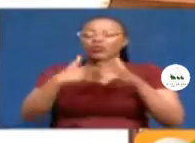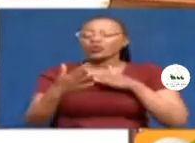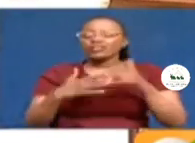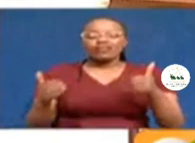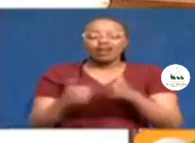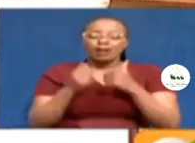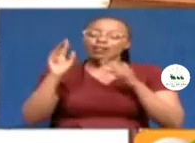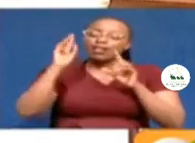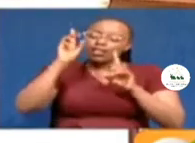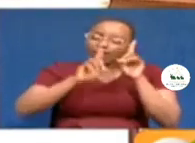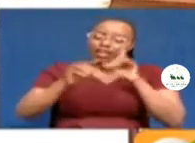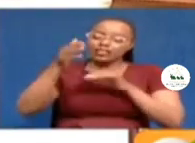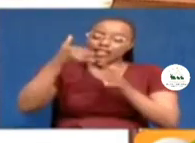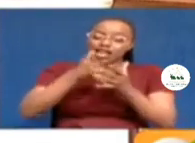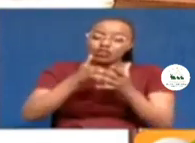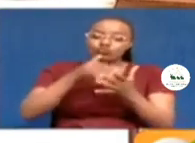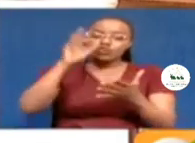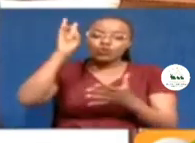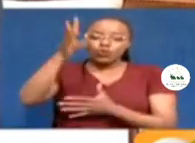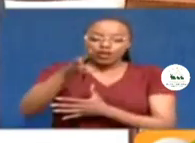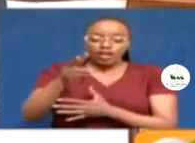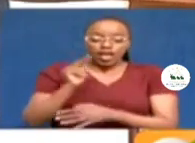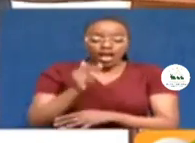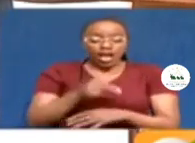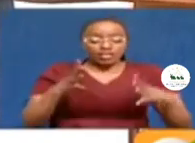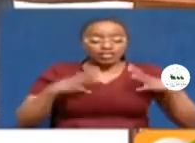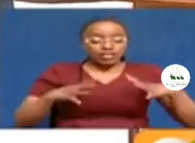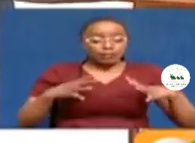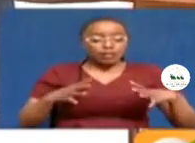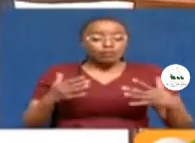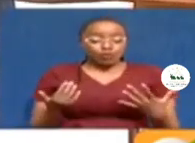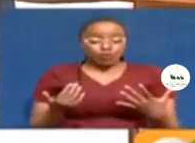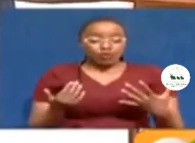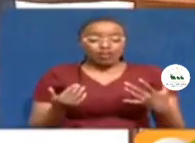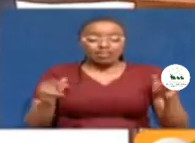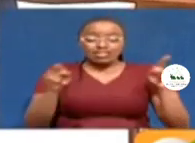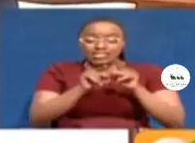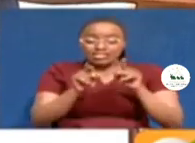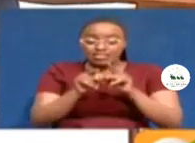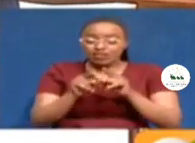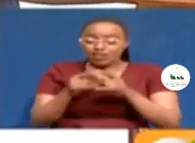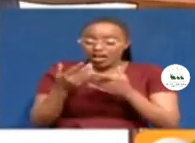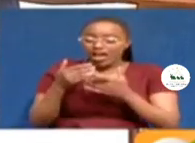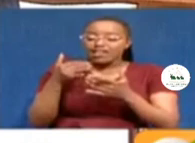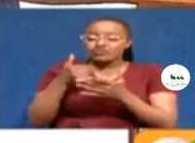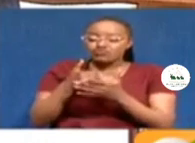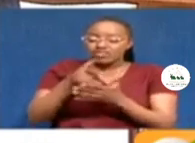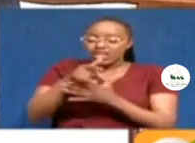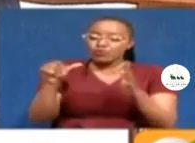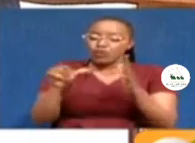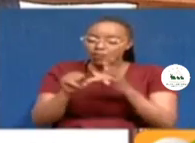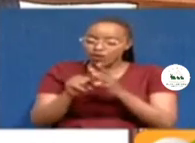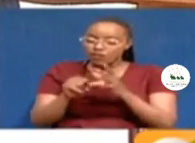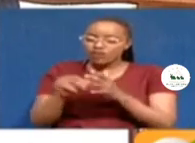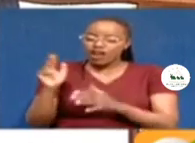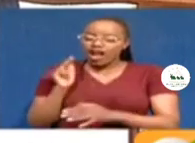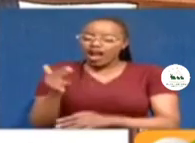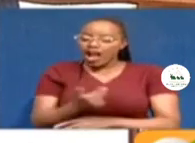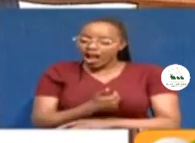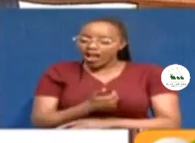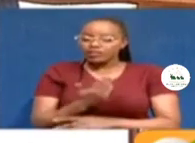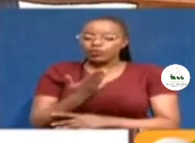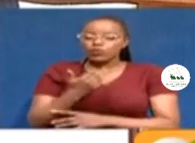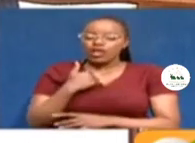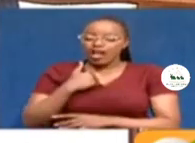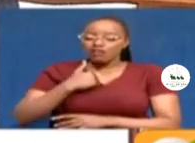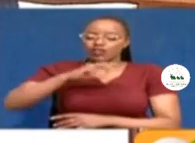nevertheless. And we, the populace, are also part of the problem. We are co-authors of our